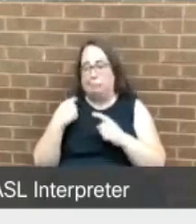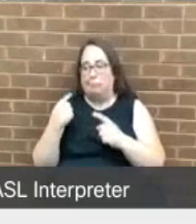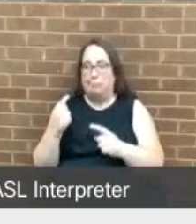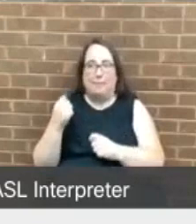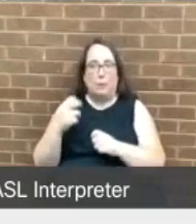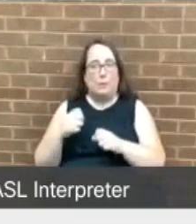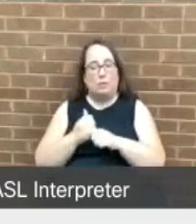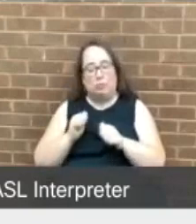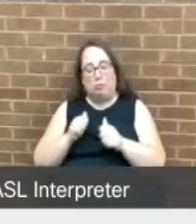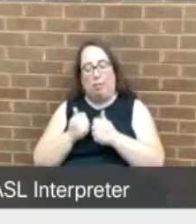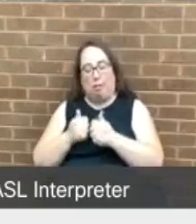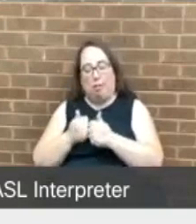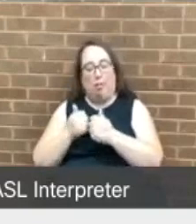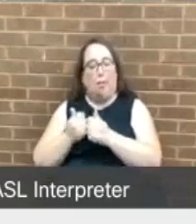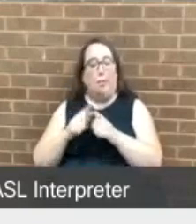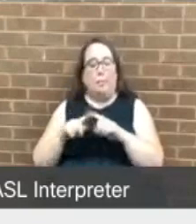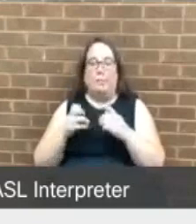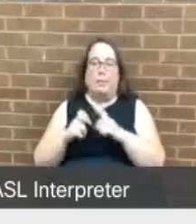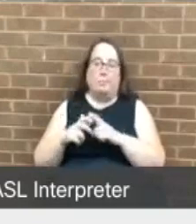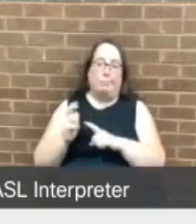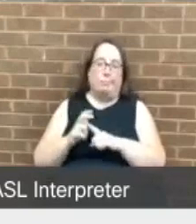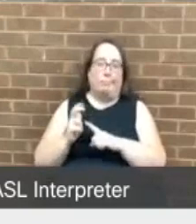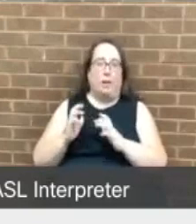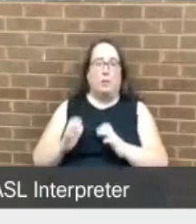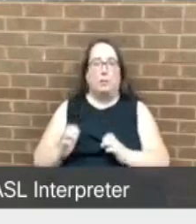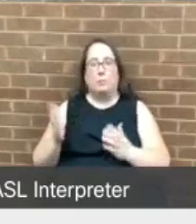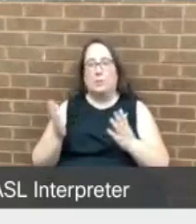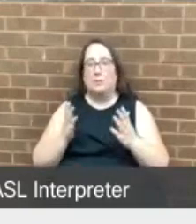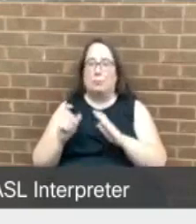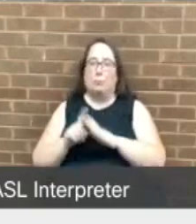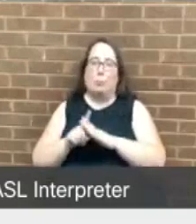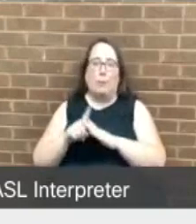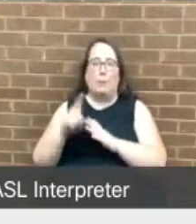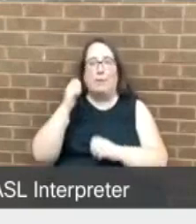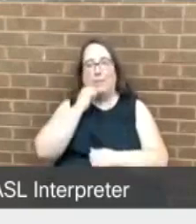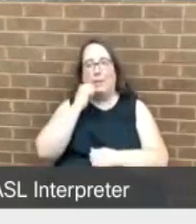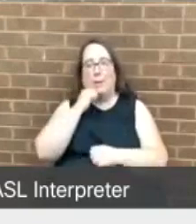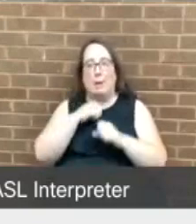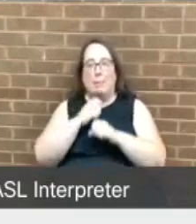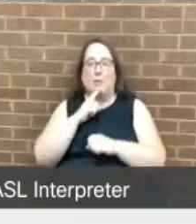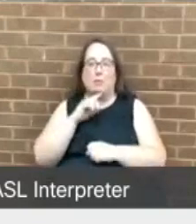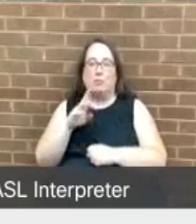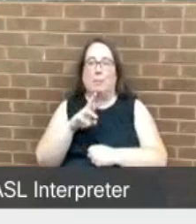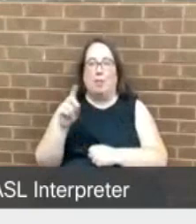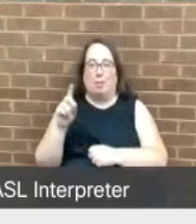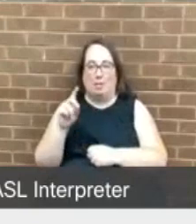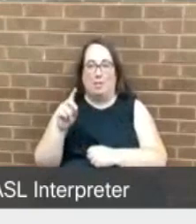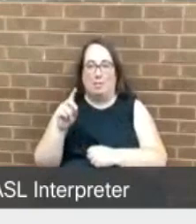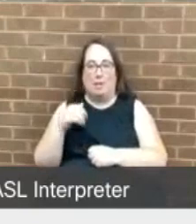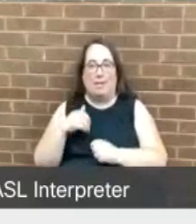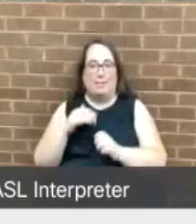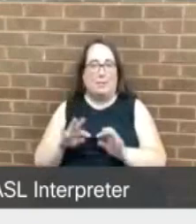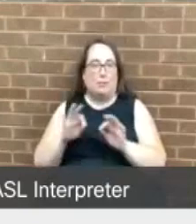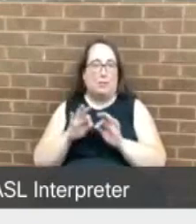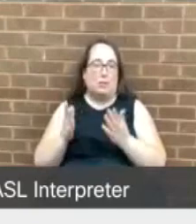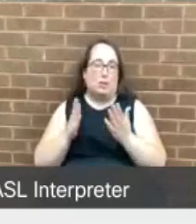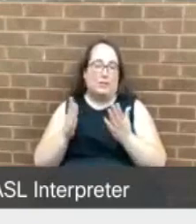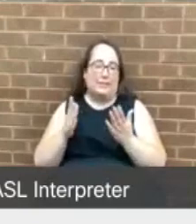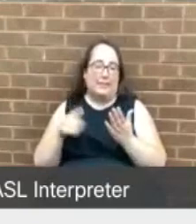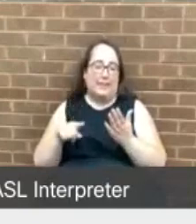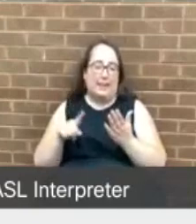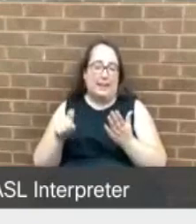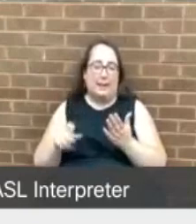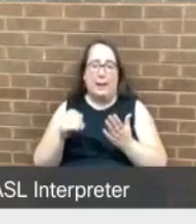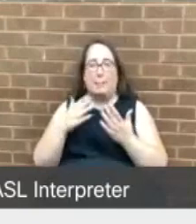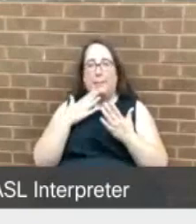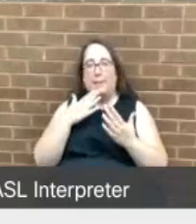they've continued to deliver that premier customer service, showing up every day, making sure Maryland residents have the critical services that they need. And I'm so